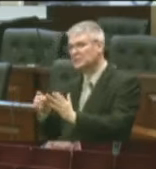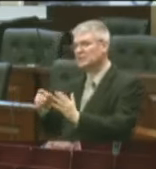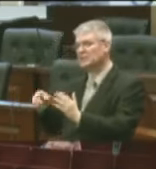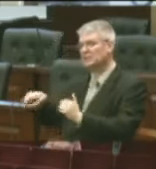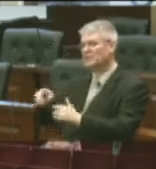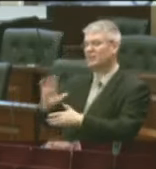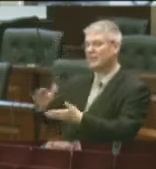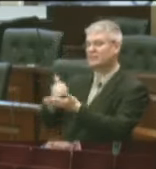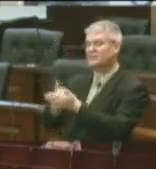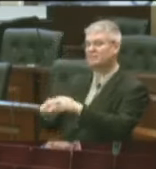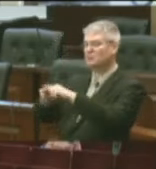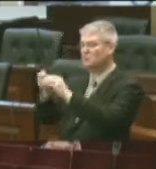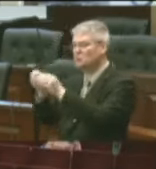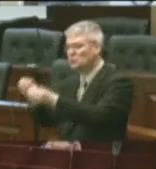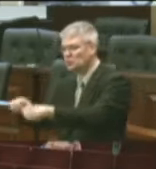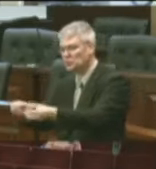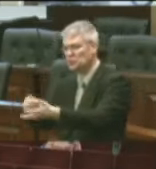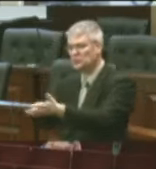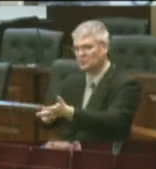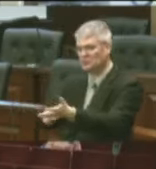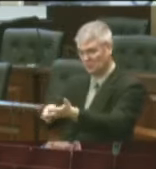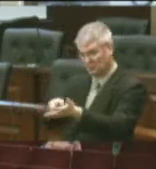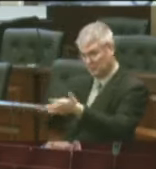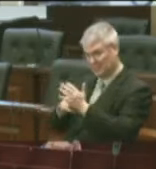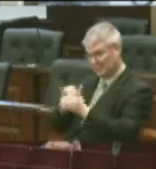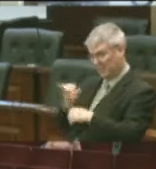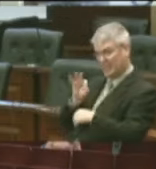of those cuts dollar to dollar, or